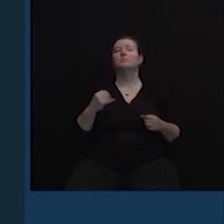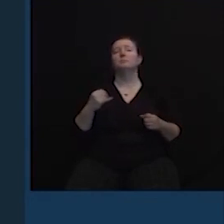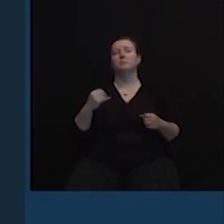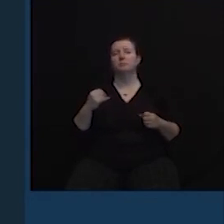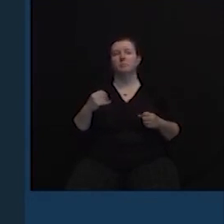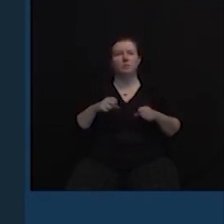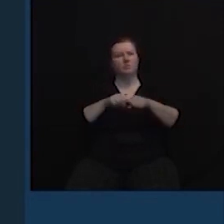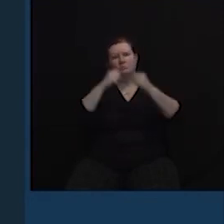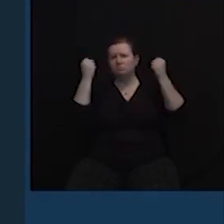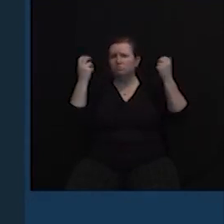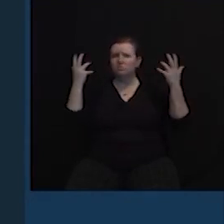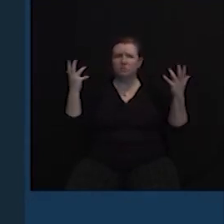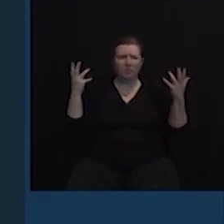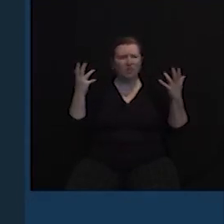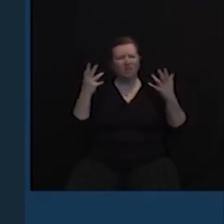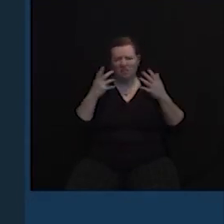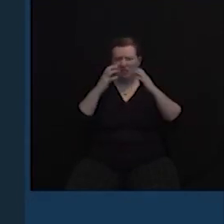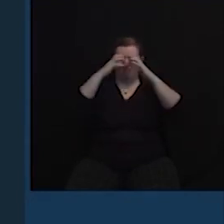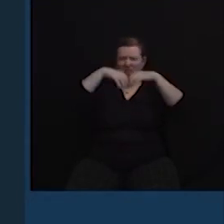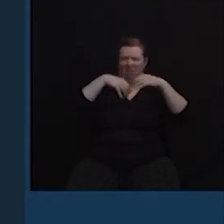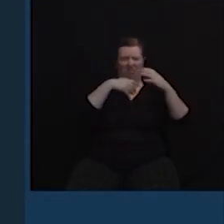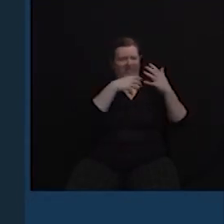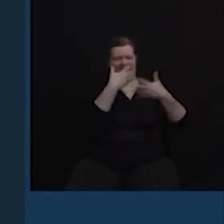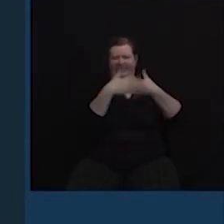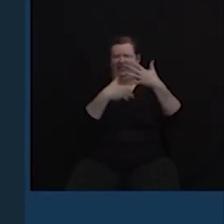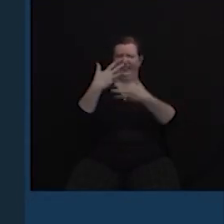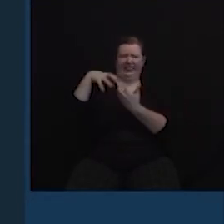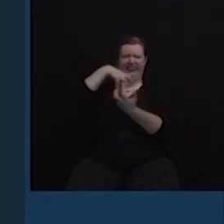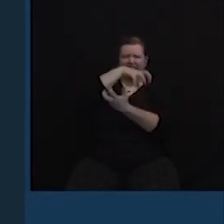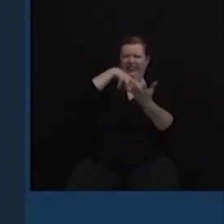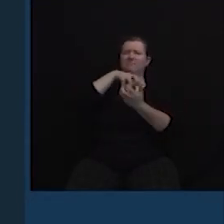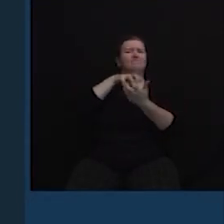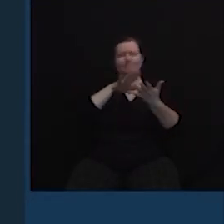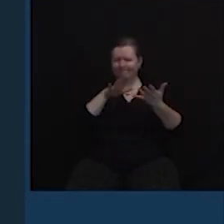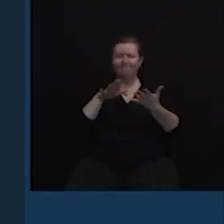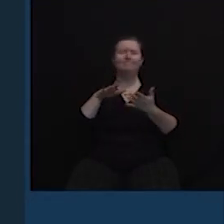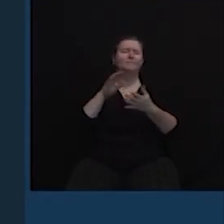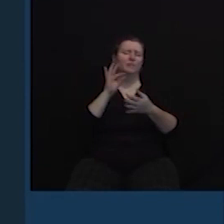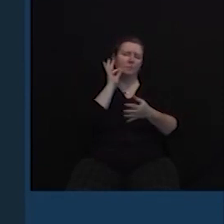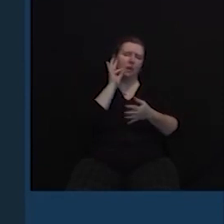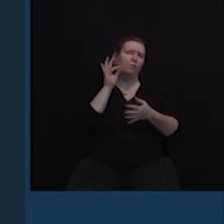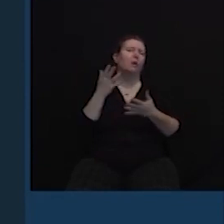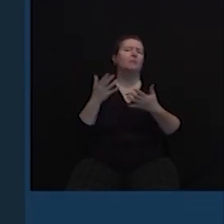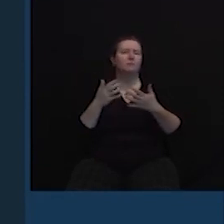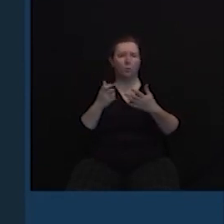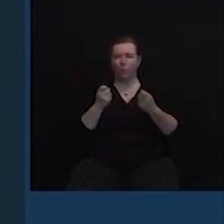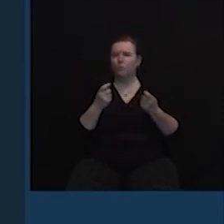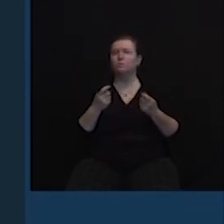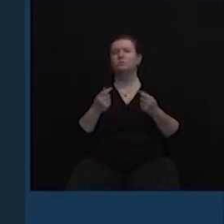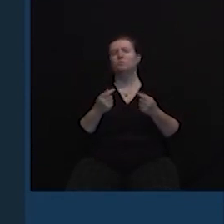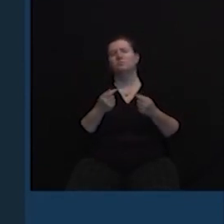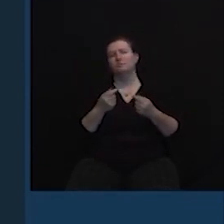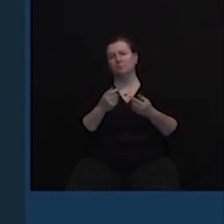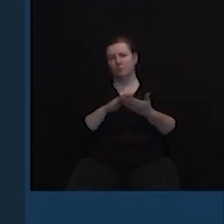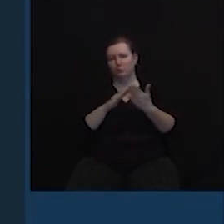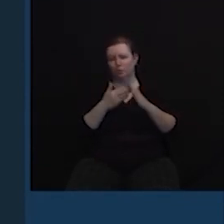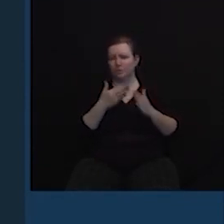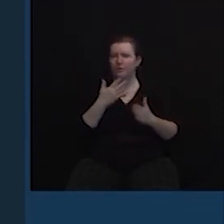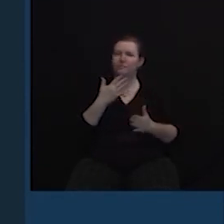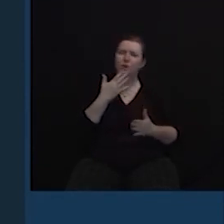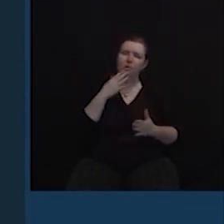the records of many residents and short-circuited their futures, and which disproportionately hurt communities of color and failed the meaning